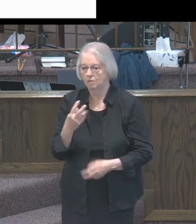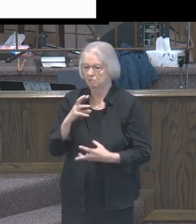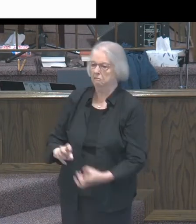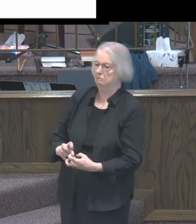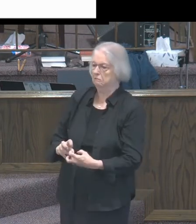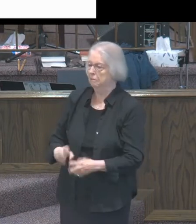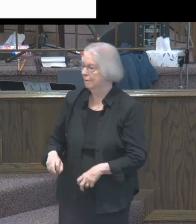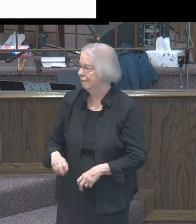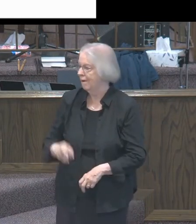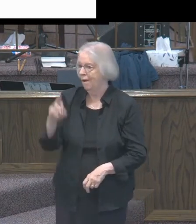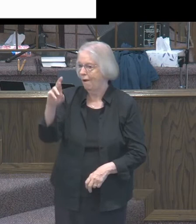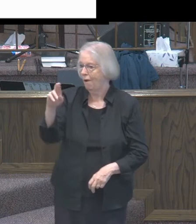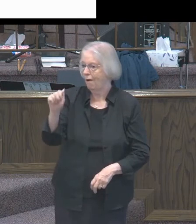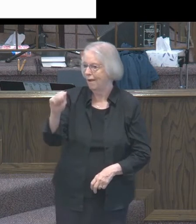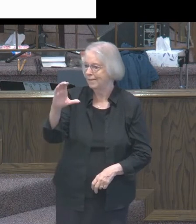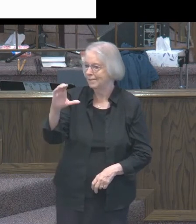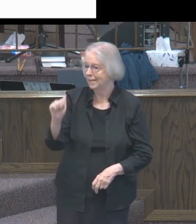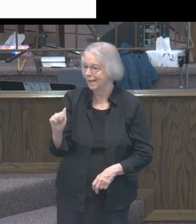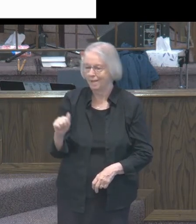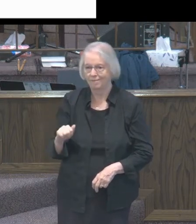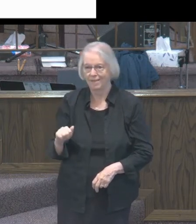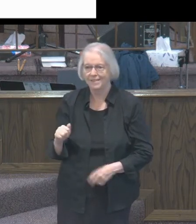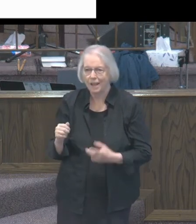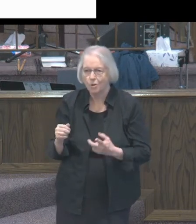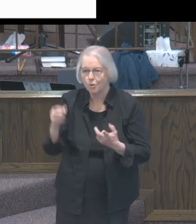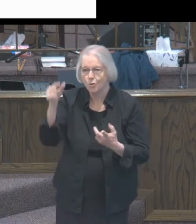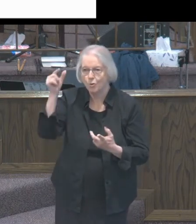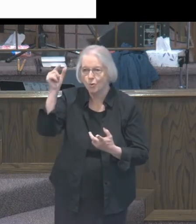I don't like you very much right now.